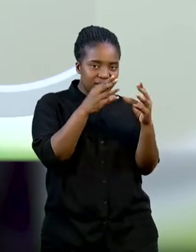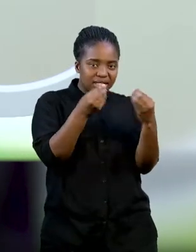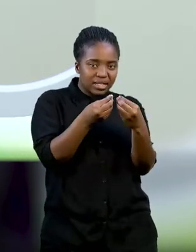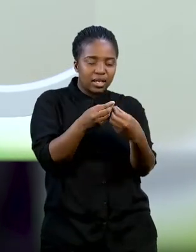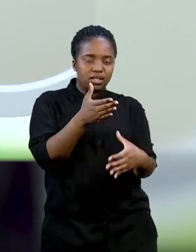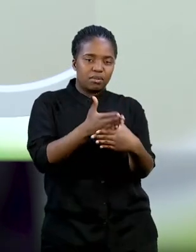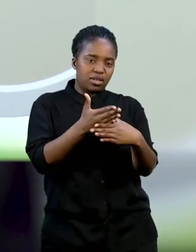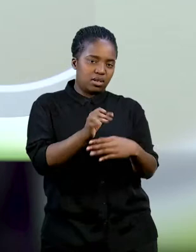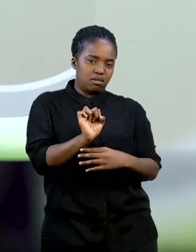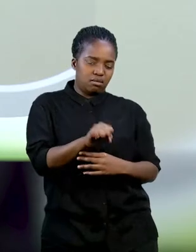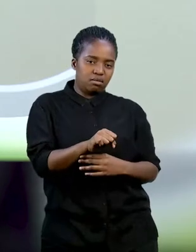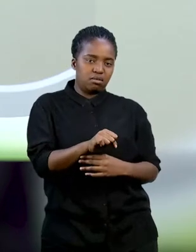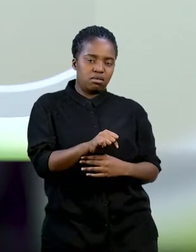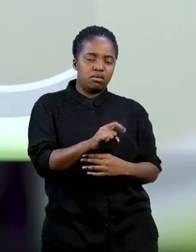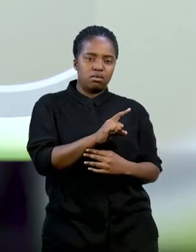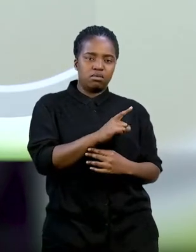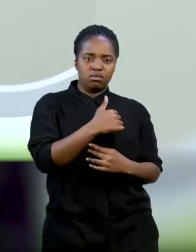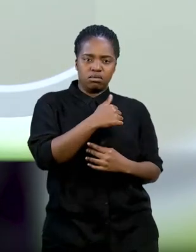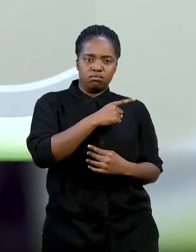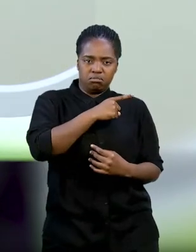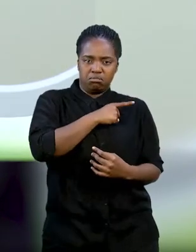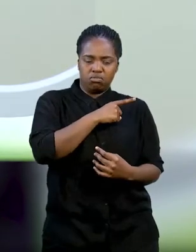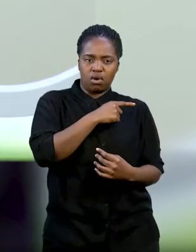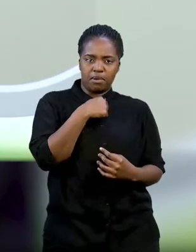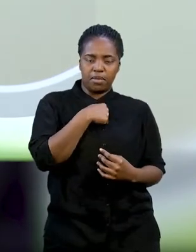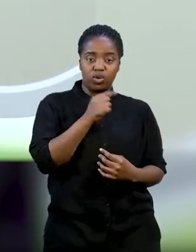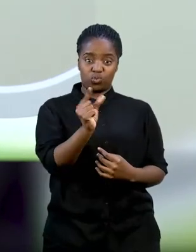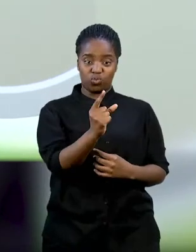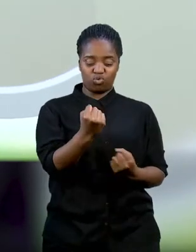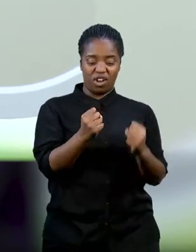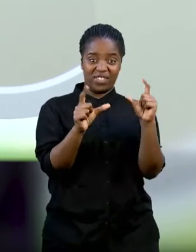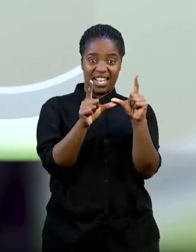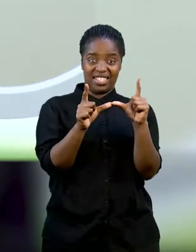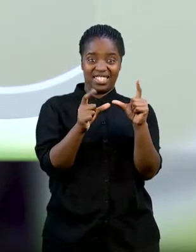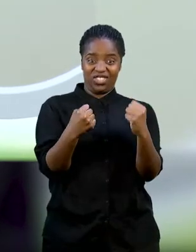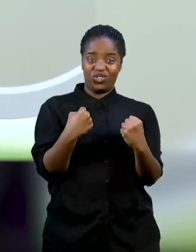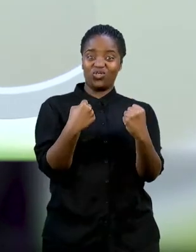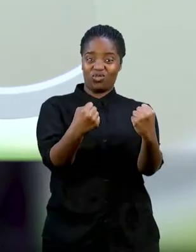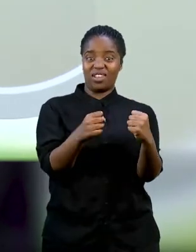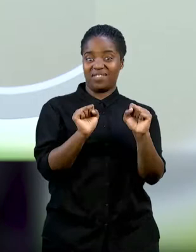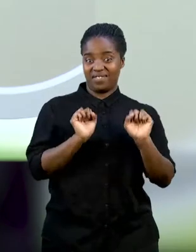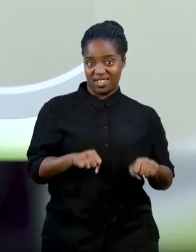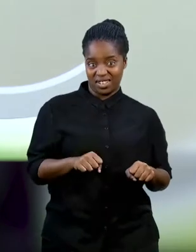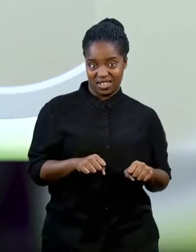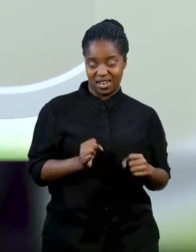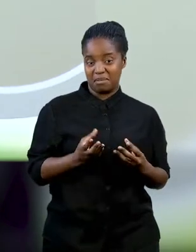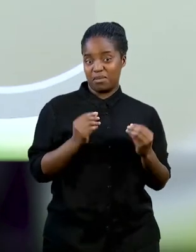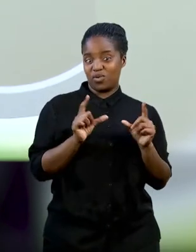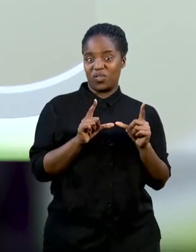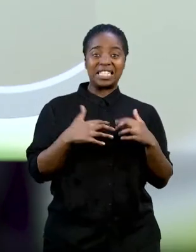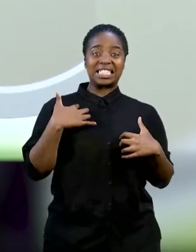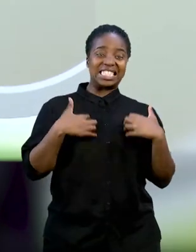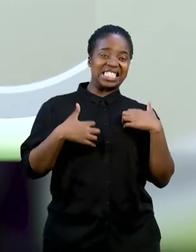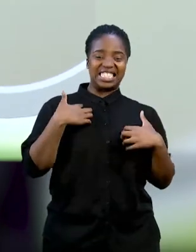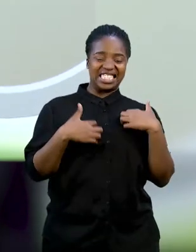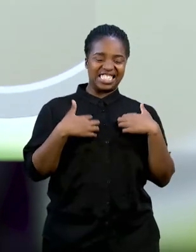mongwe motho so ha ke tlo thoma ke tsiba ho driver hona eno I just got my license and